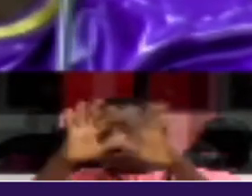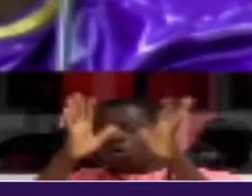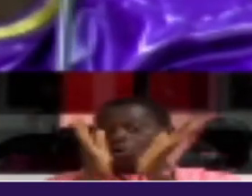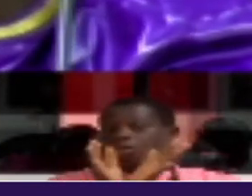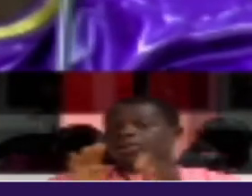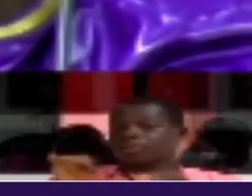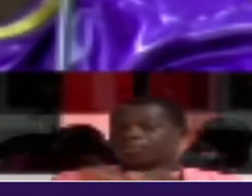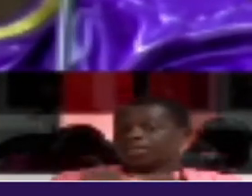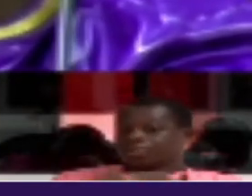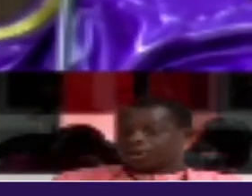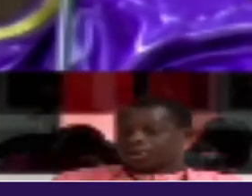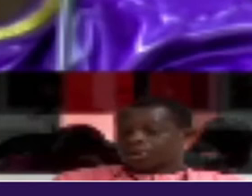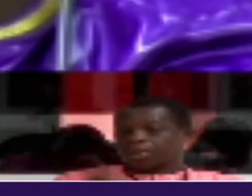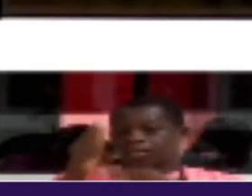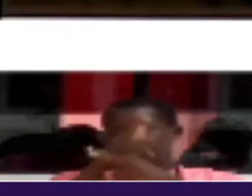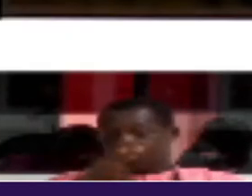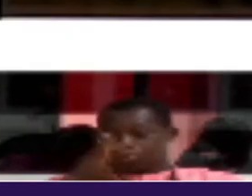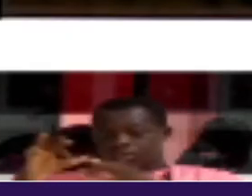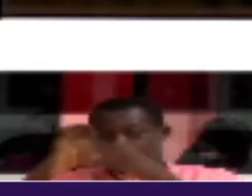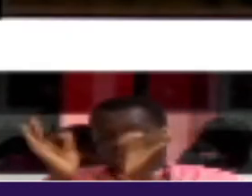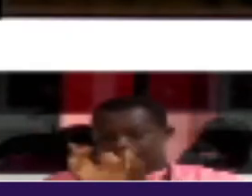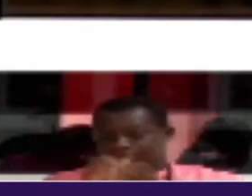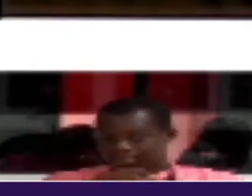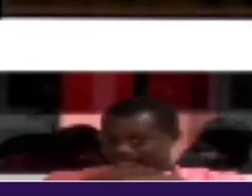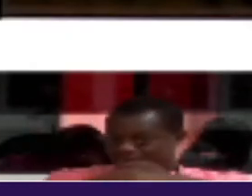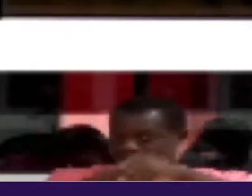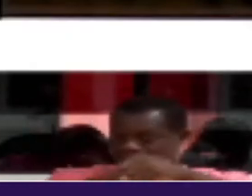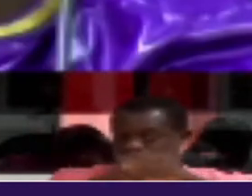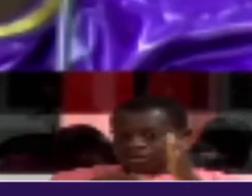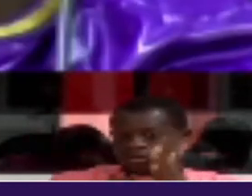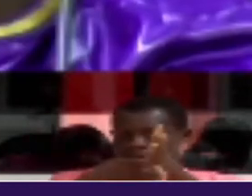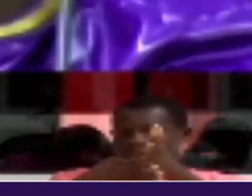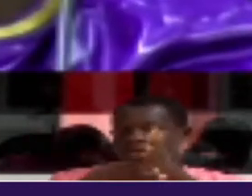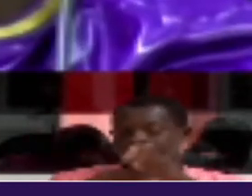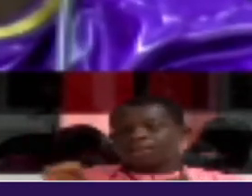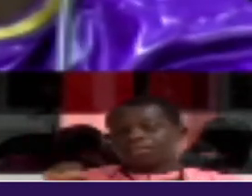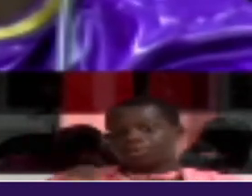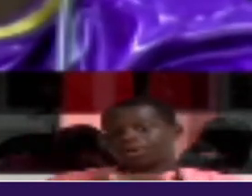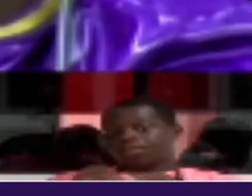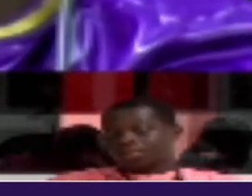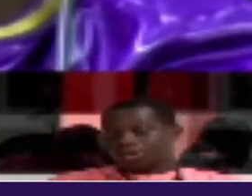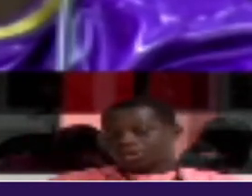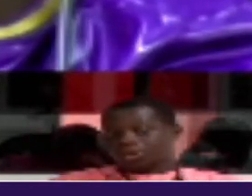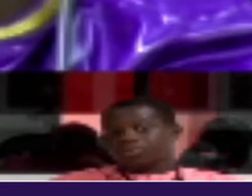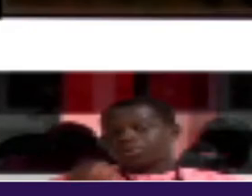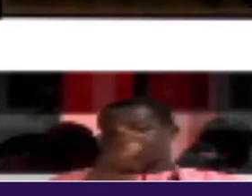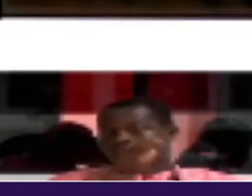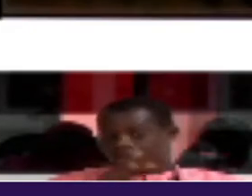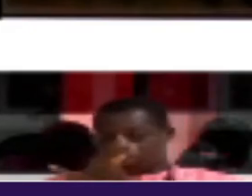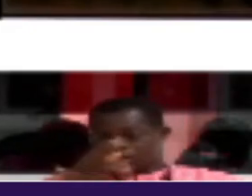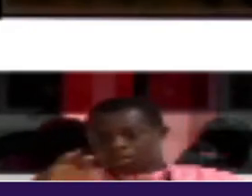as commandos, correct? Correct. And it is the members of the patrol team who are called junglers,